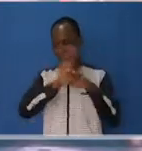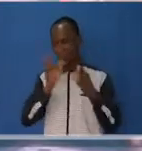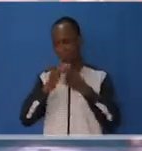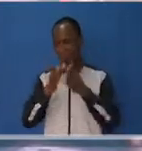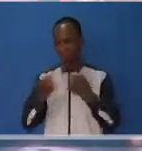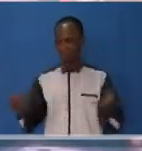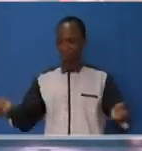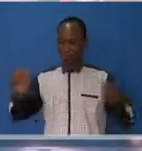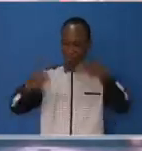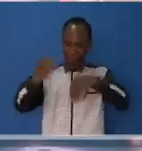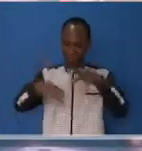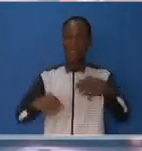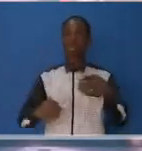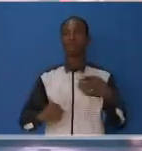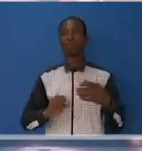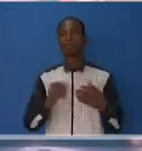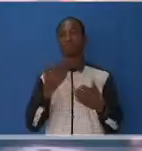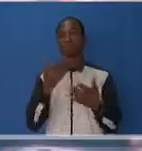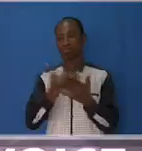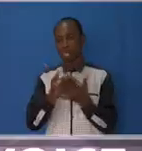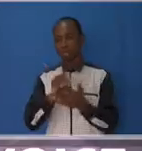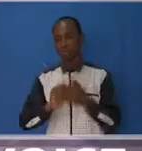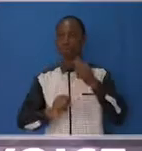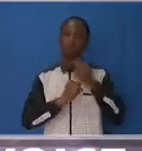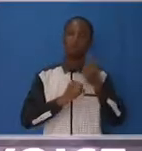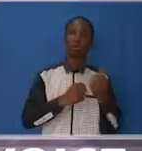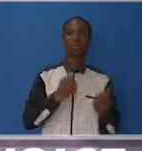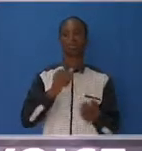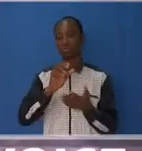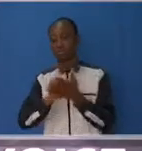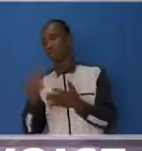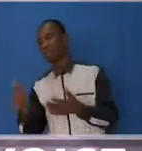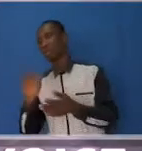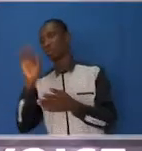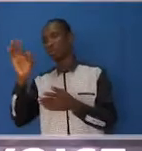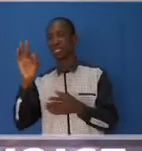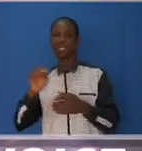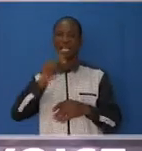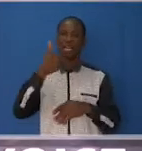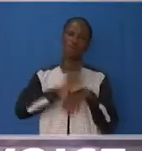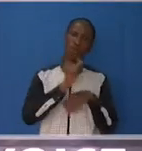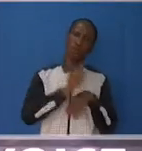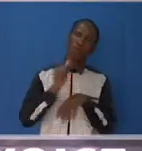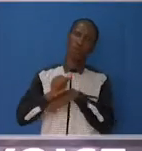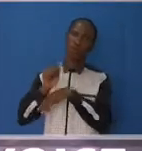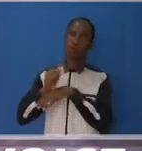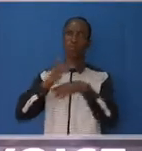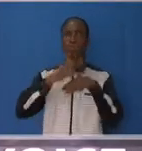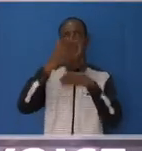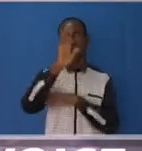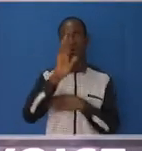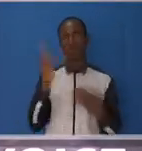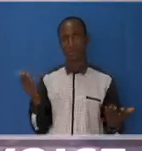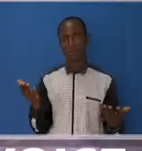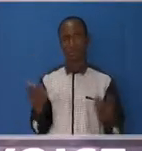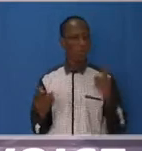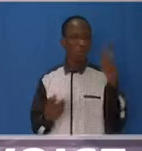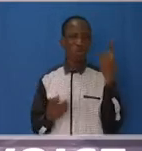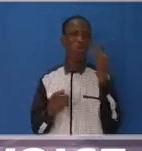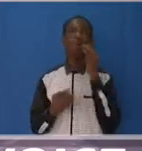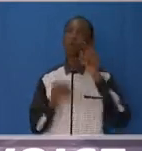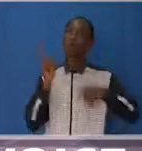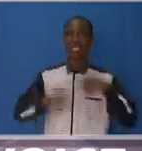wona wo ahokiri mu ye di bi ekokan yankopon ahyep ye di bi edi dwuma horo bebrei enti